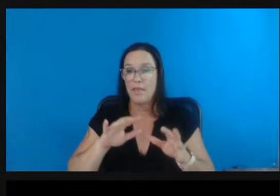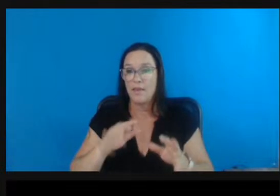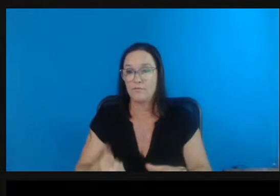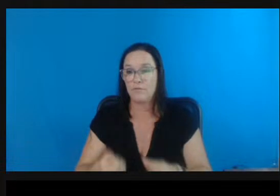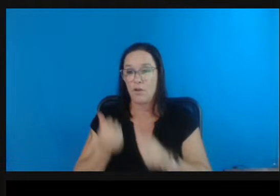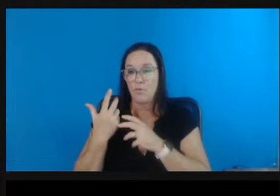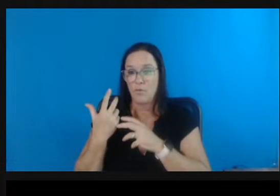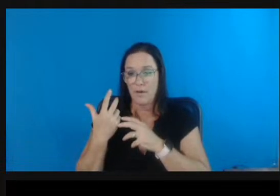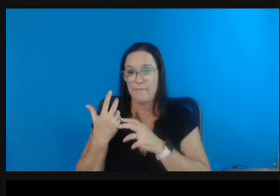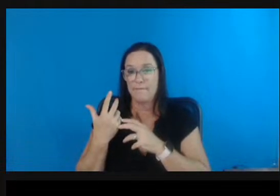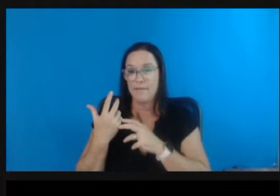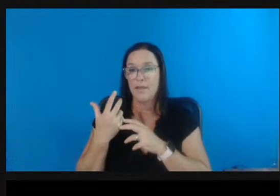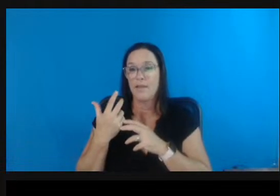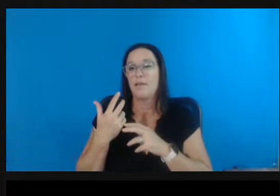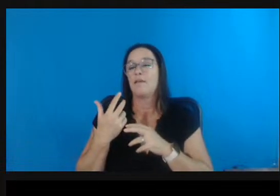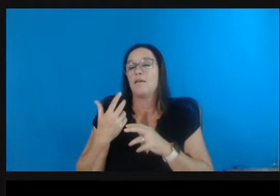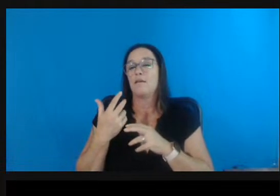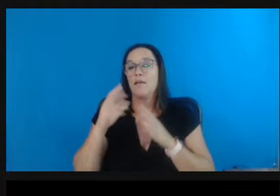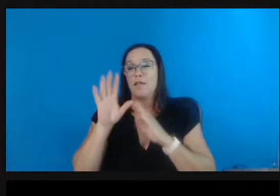ago due to the fountains.